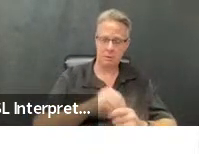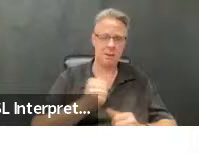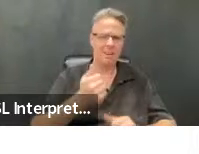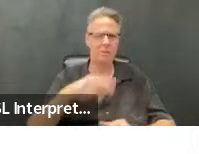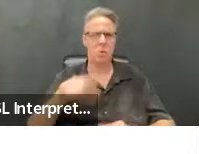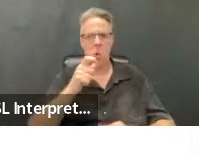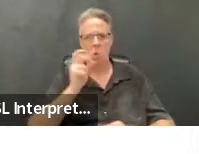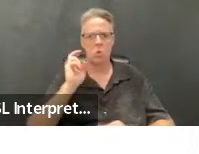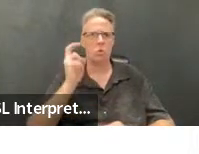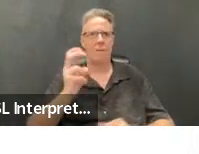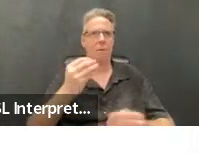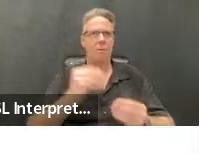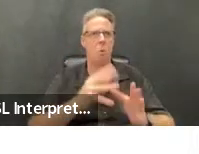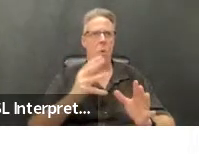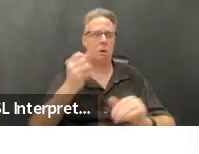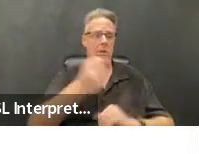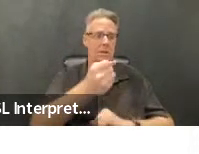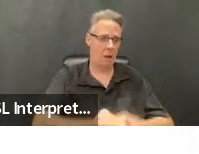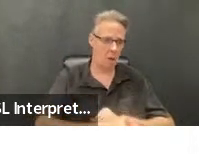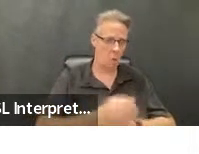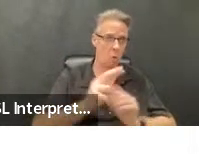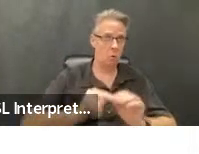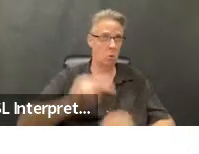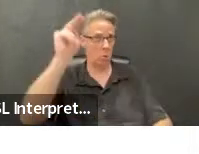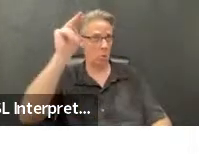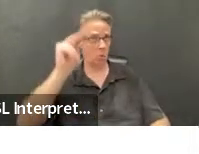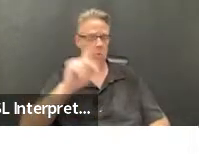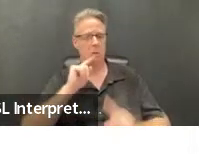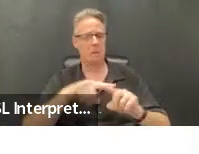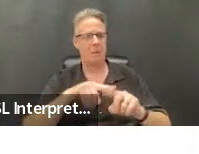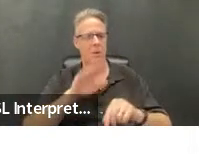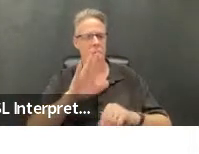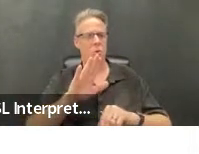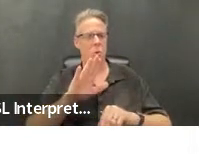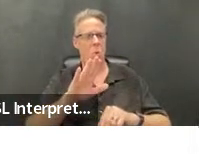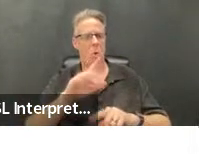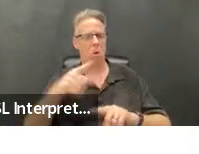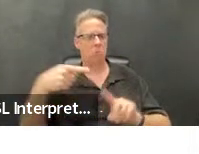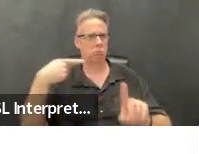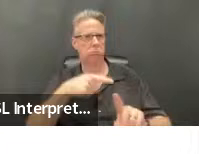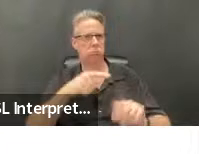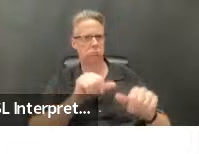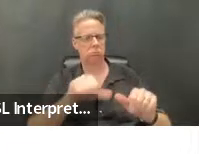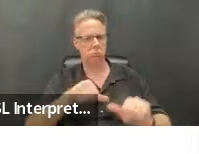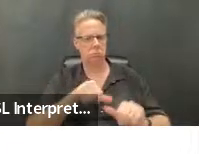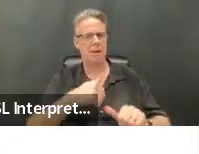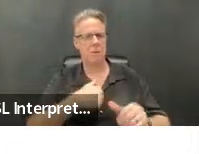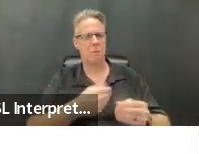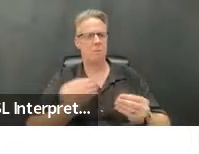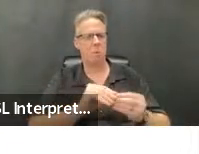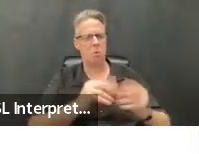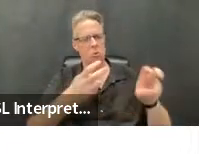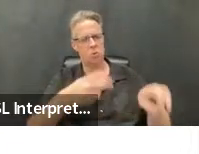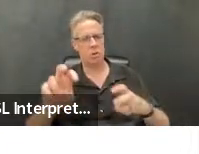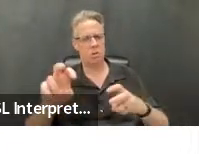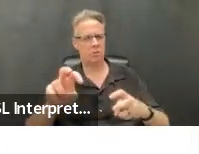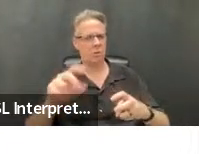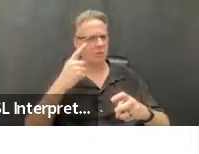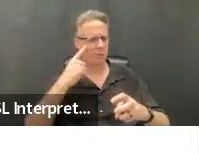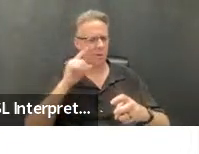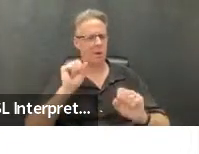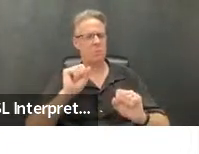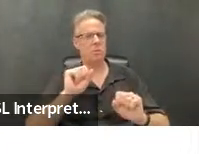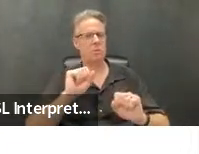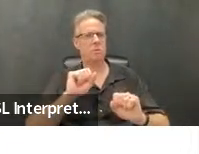who's traveling further south or further north, depending on the direction that you're traveling, there is an additional transfer that would be necessary in order to